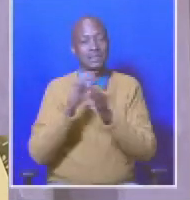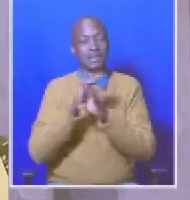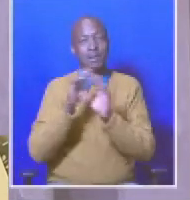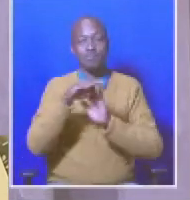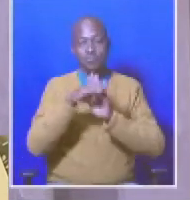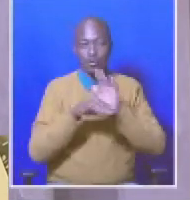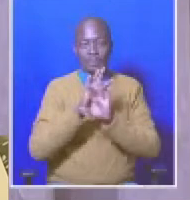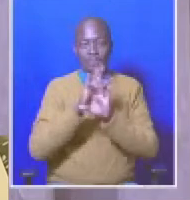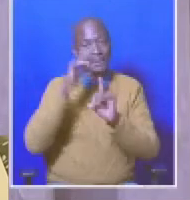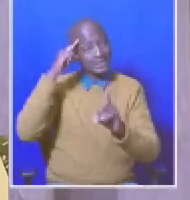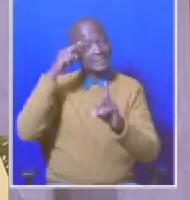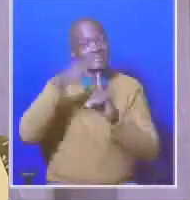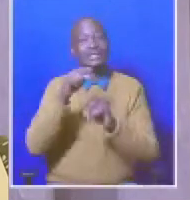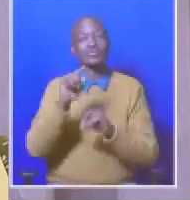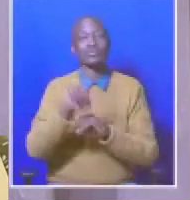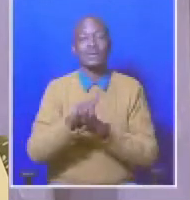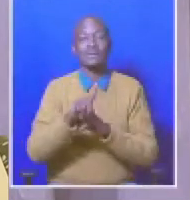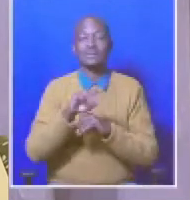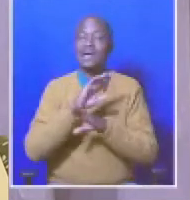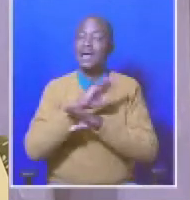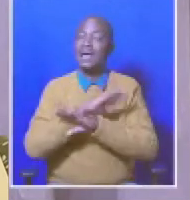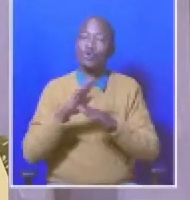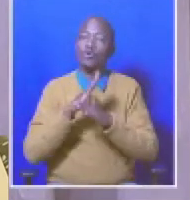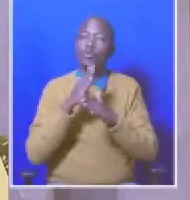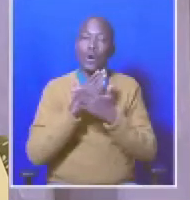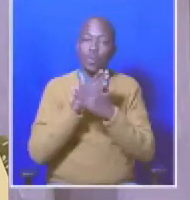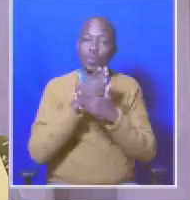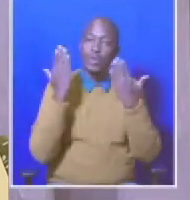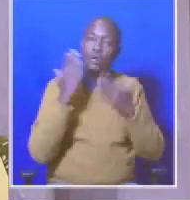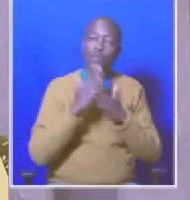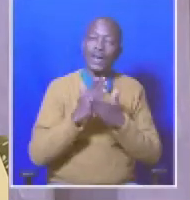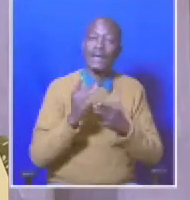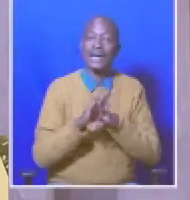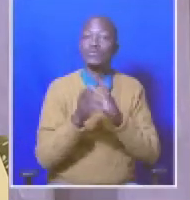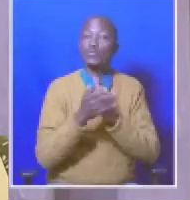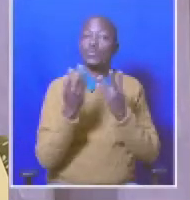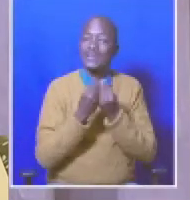targets unemployed rural youth with skills capacity.